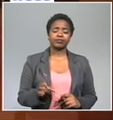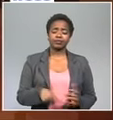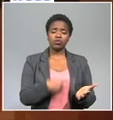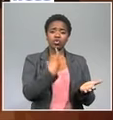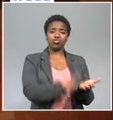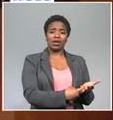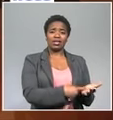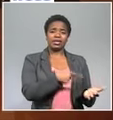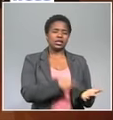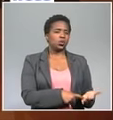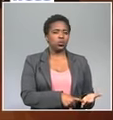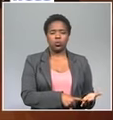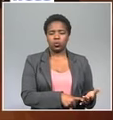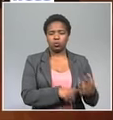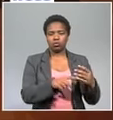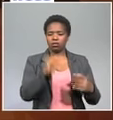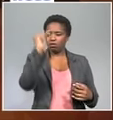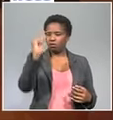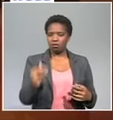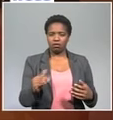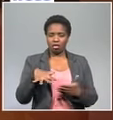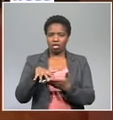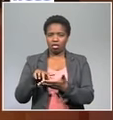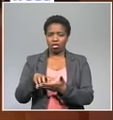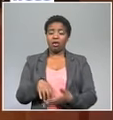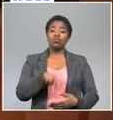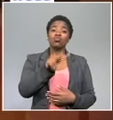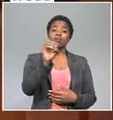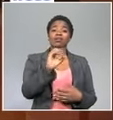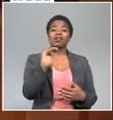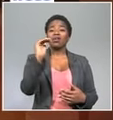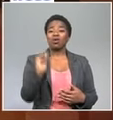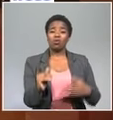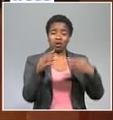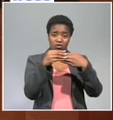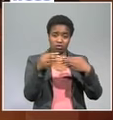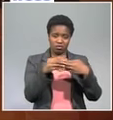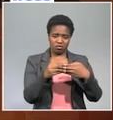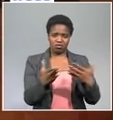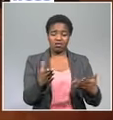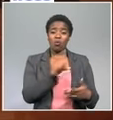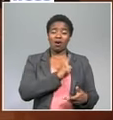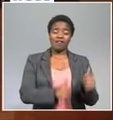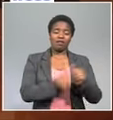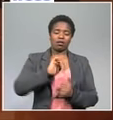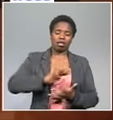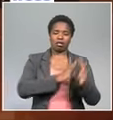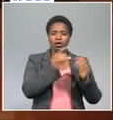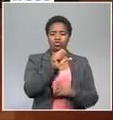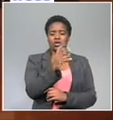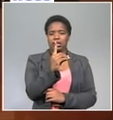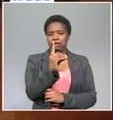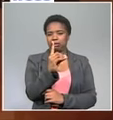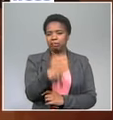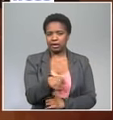was hit from all sides today, Sally. So it was over 2% lower against the dollar. First, it was those disastrous GDP numbers that we've